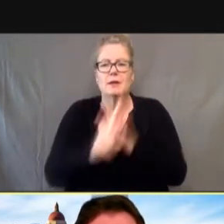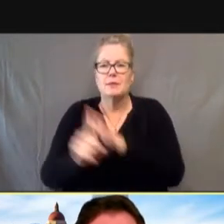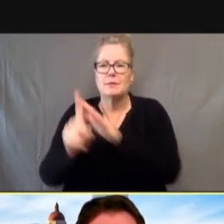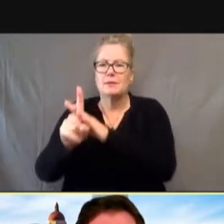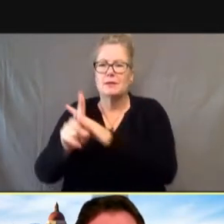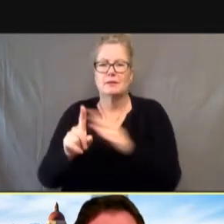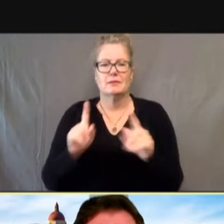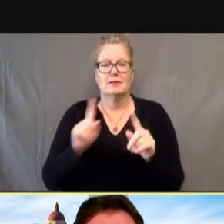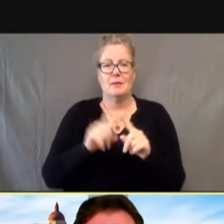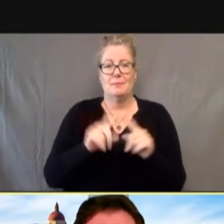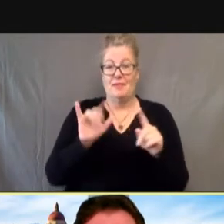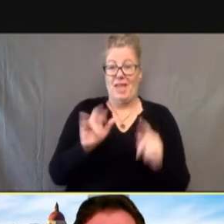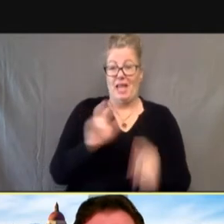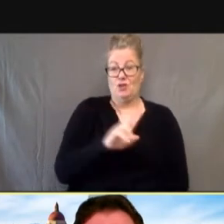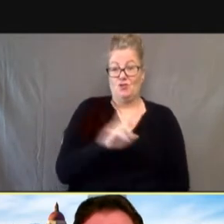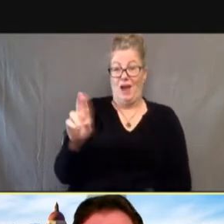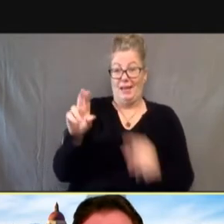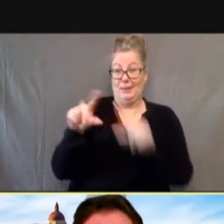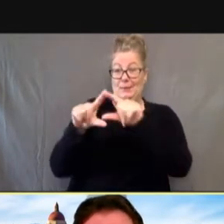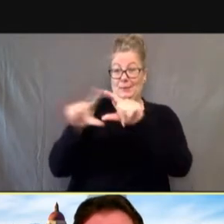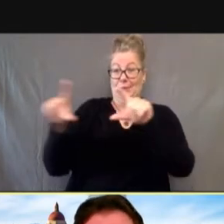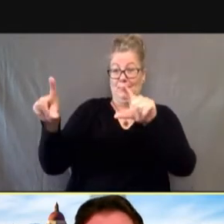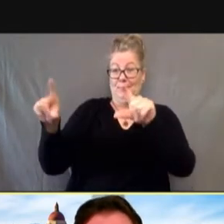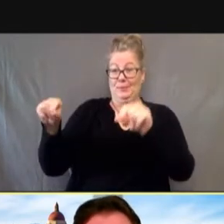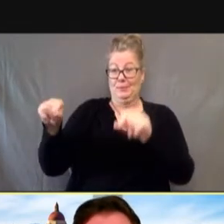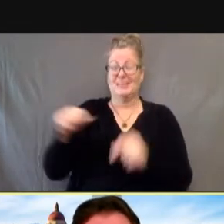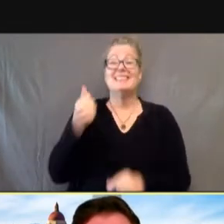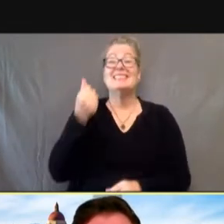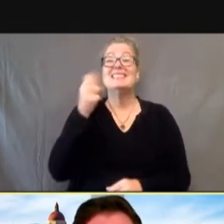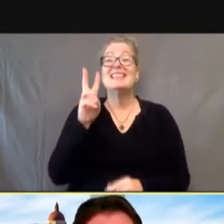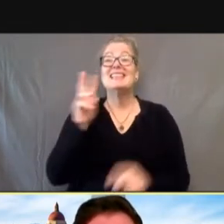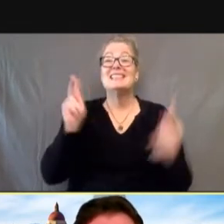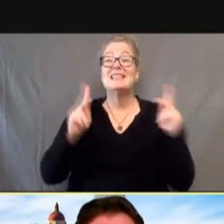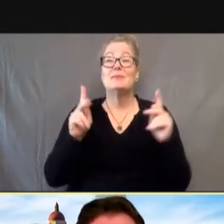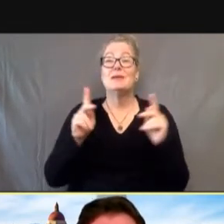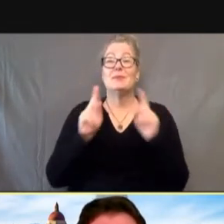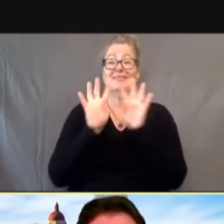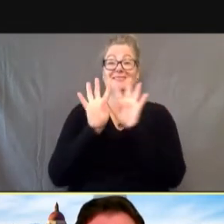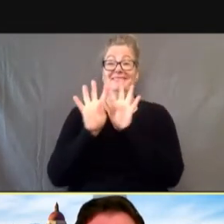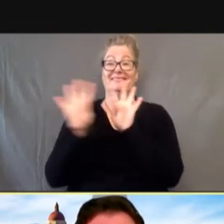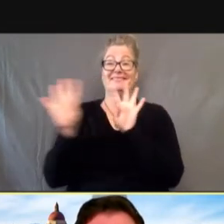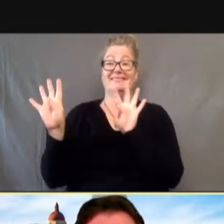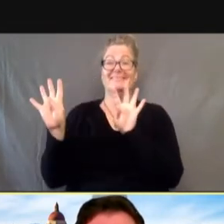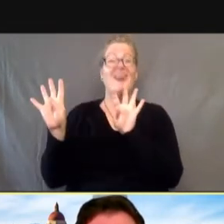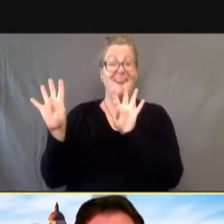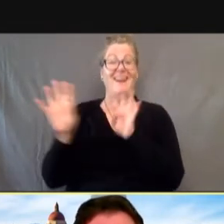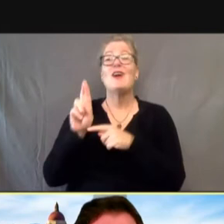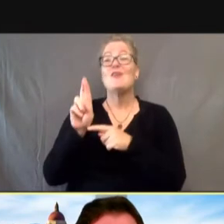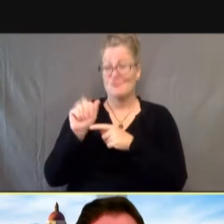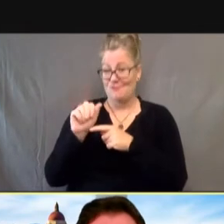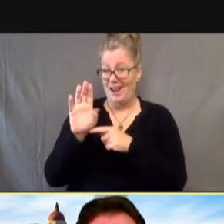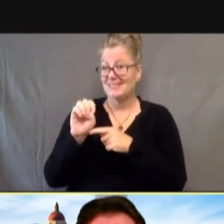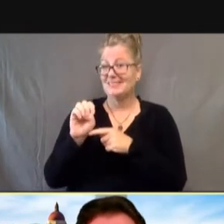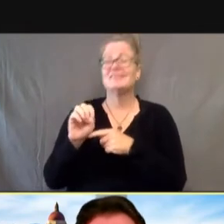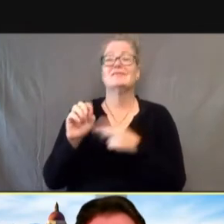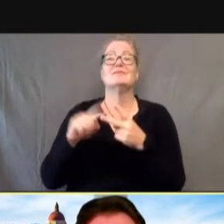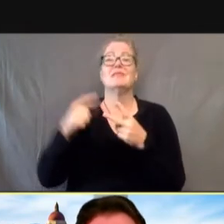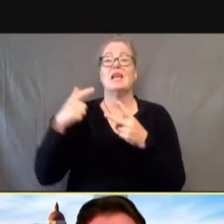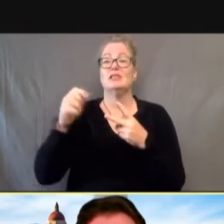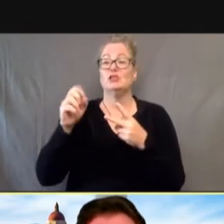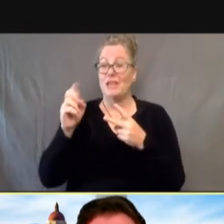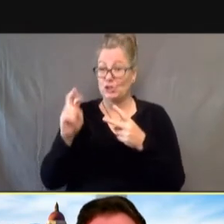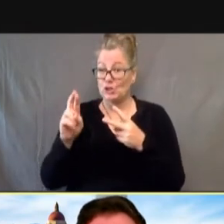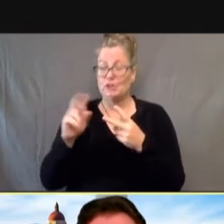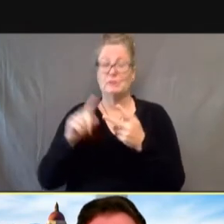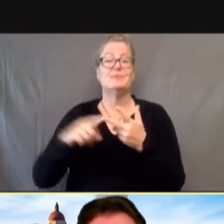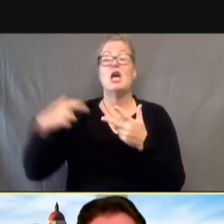initiatives. 16 people standing in a row, and you can see these differences in race, gender, and religion, but there's not a disabled person